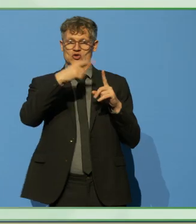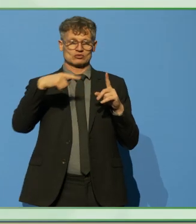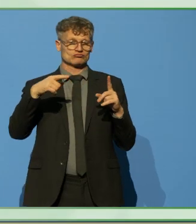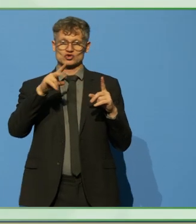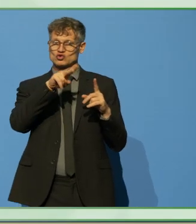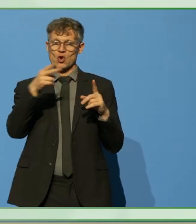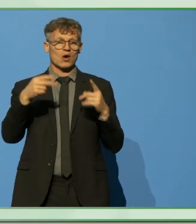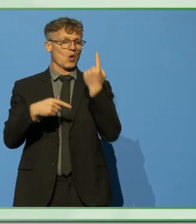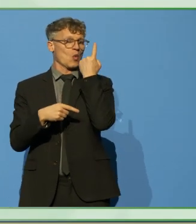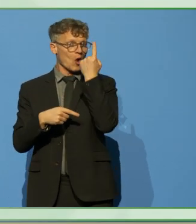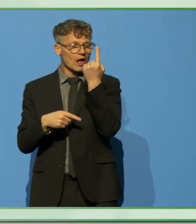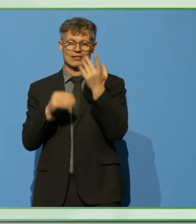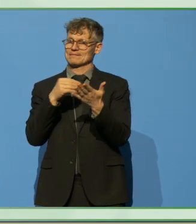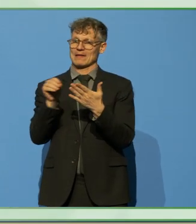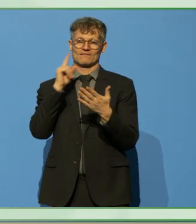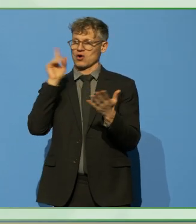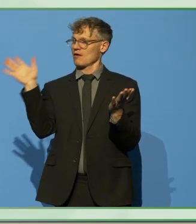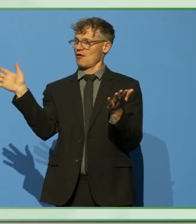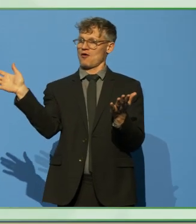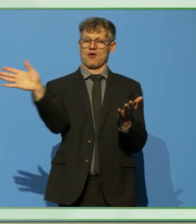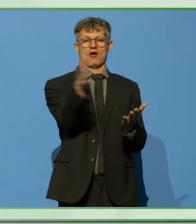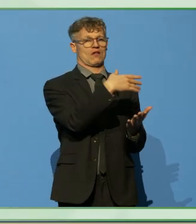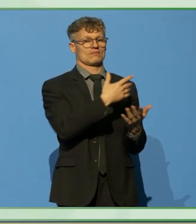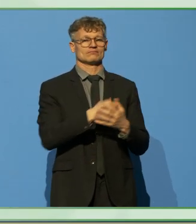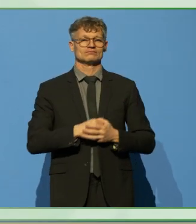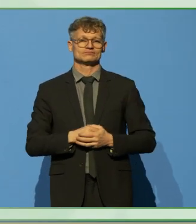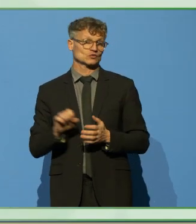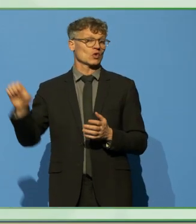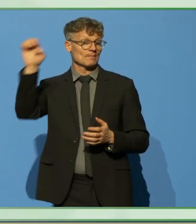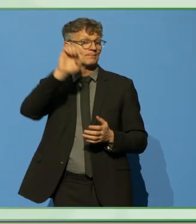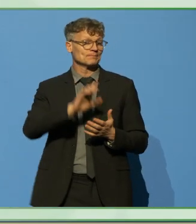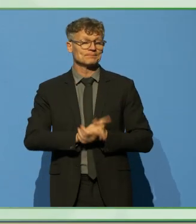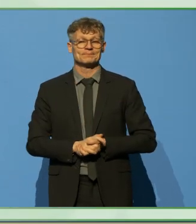one payment method that you can use across Europe.